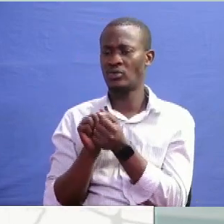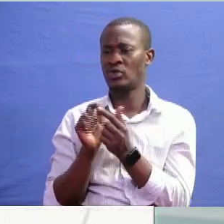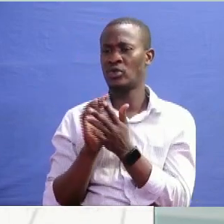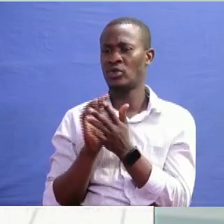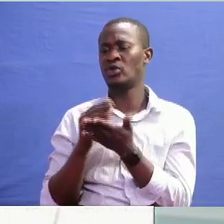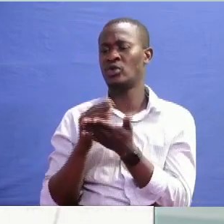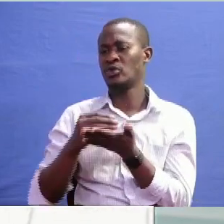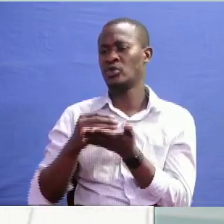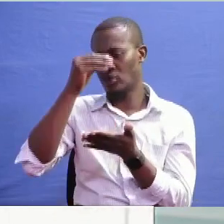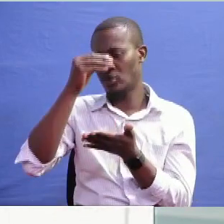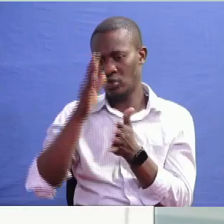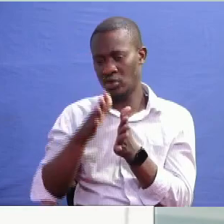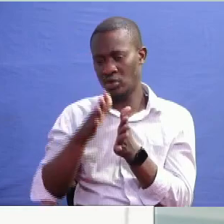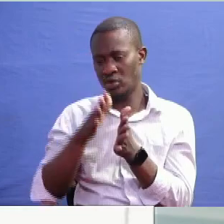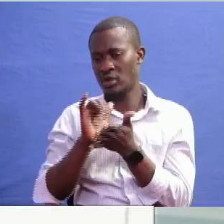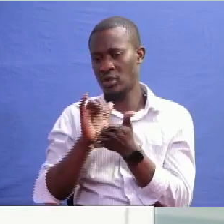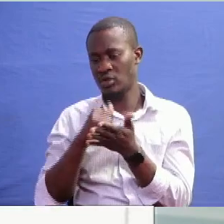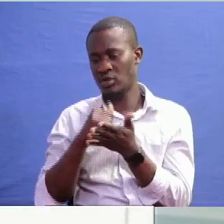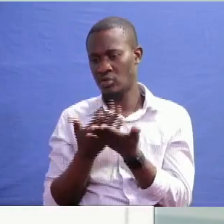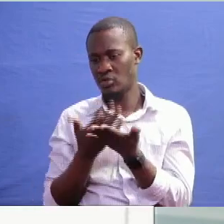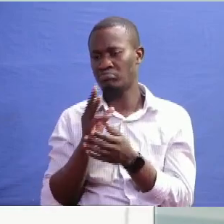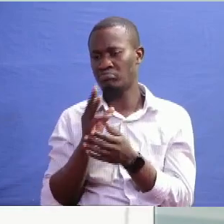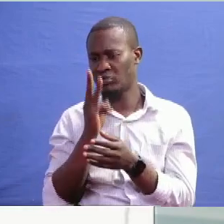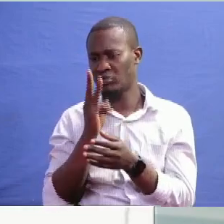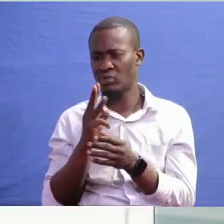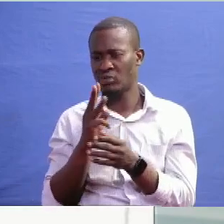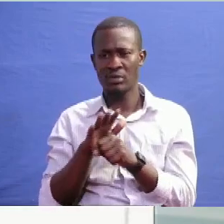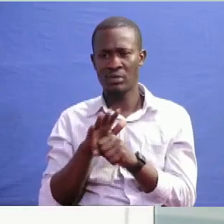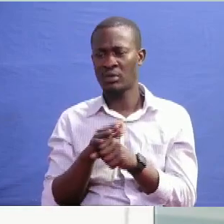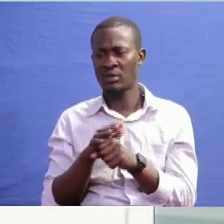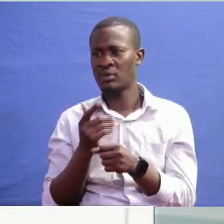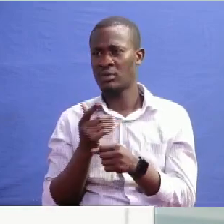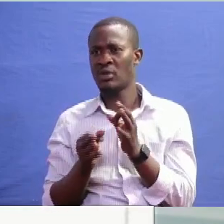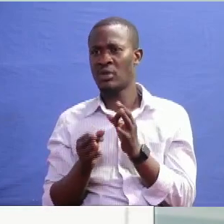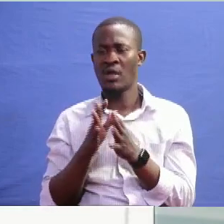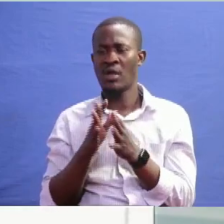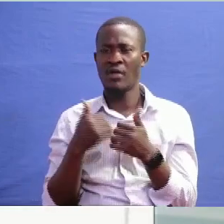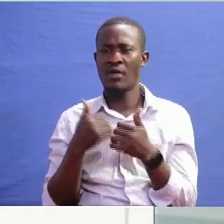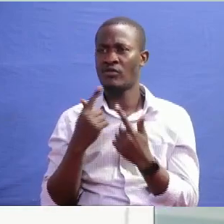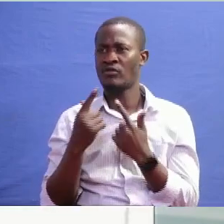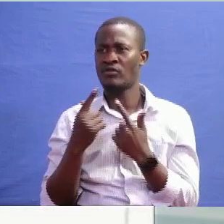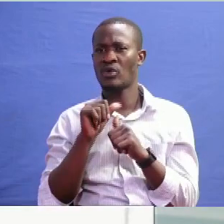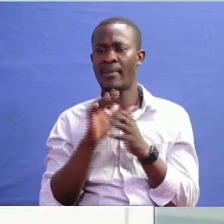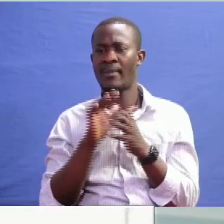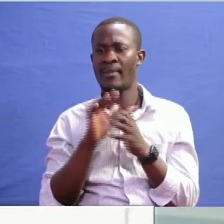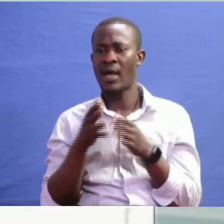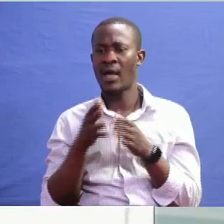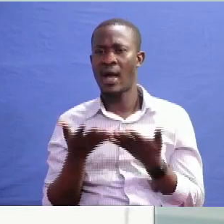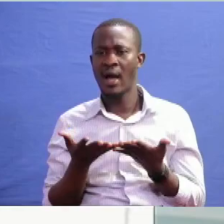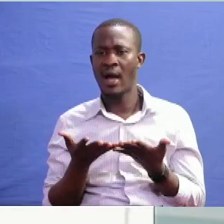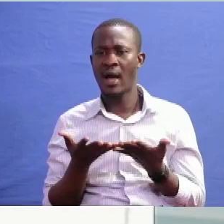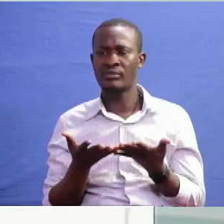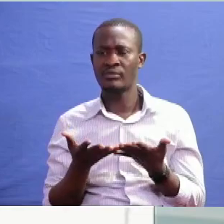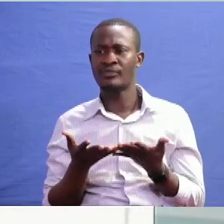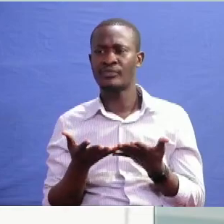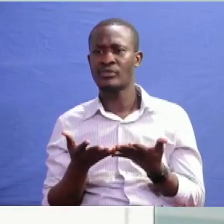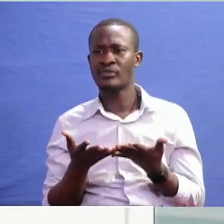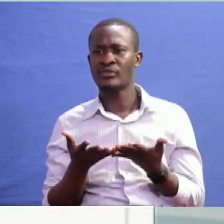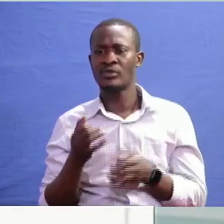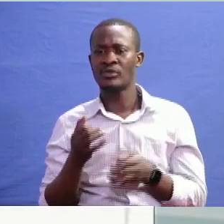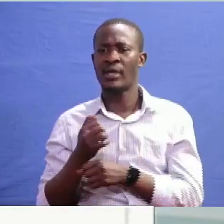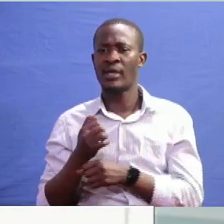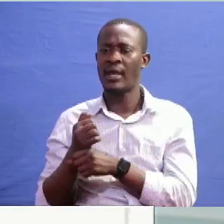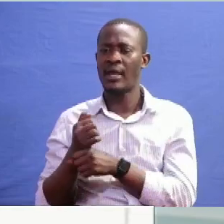student, that is what is worrying many. And of course, even as you talk about how it will help